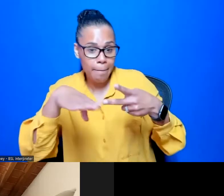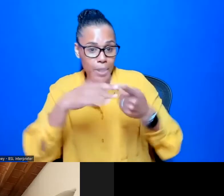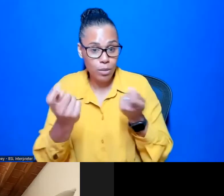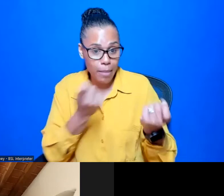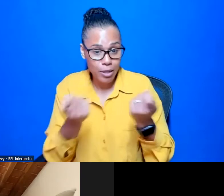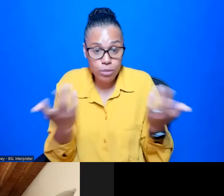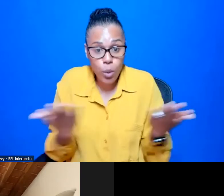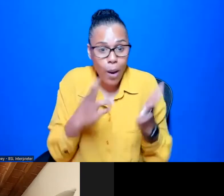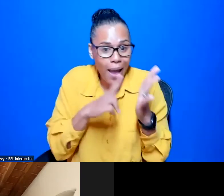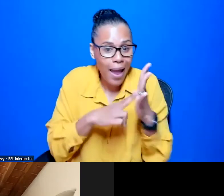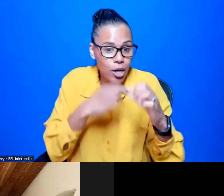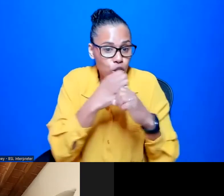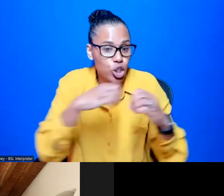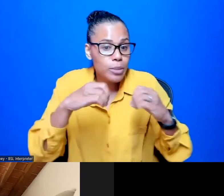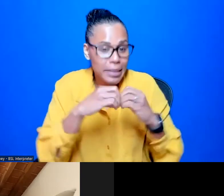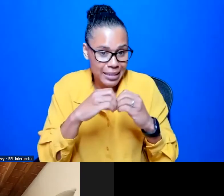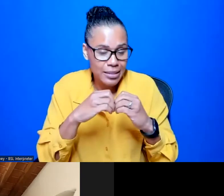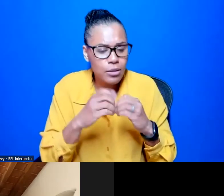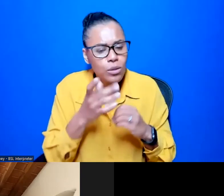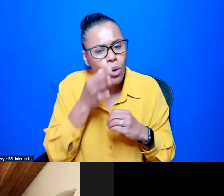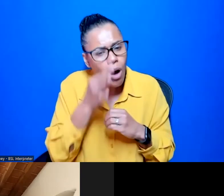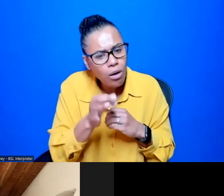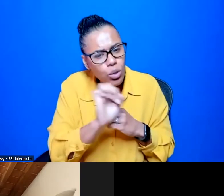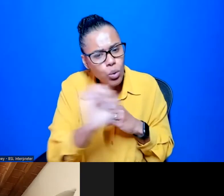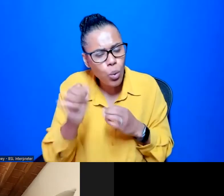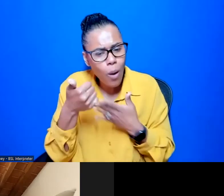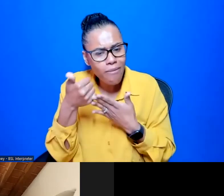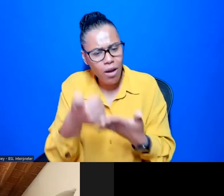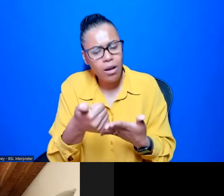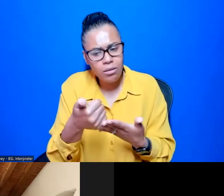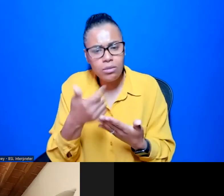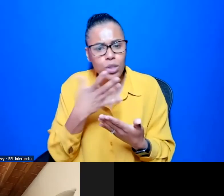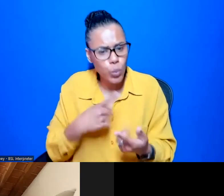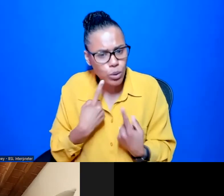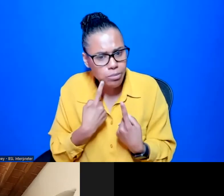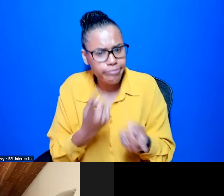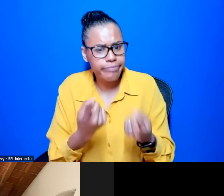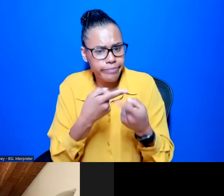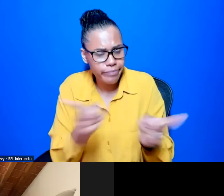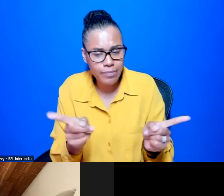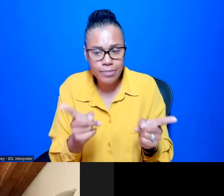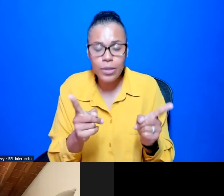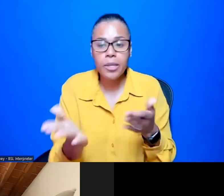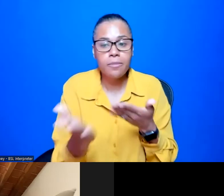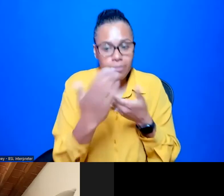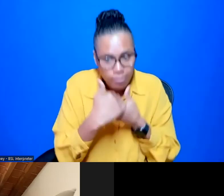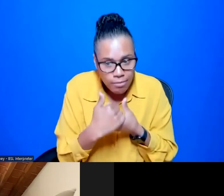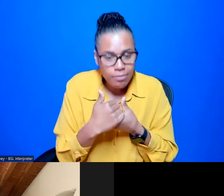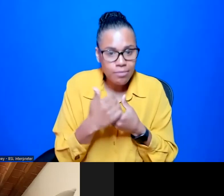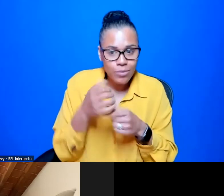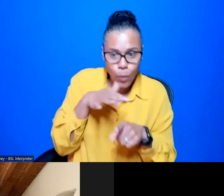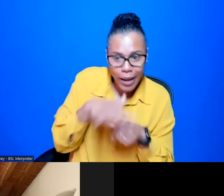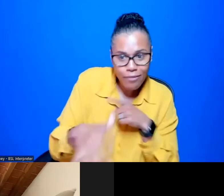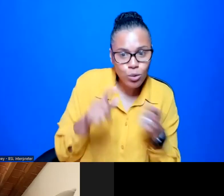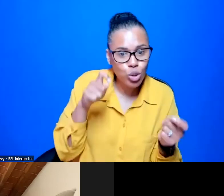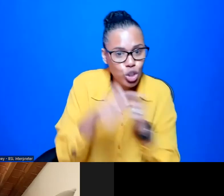NGBs. What would be your advice to them if you were saying to them, look, you know, to be a part of this change, if we take what